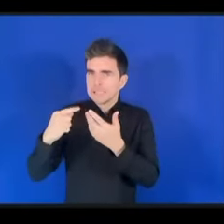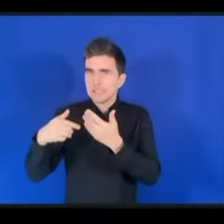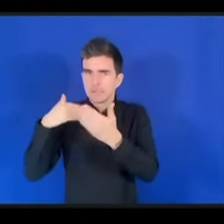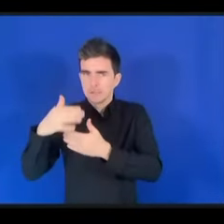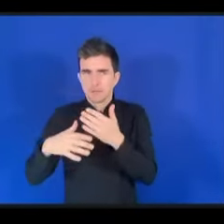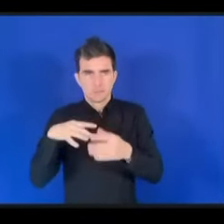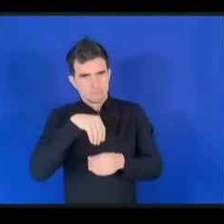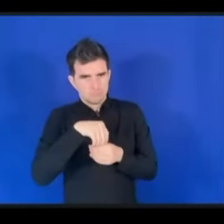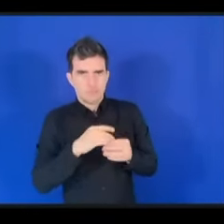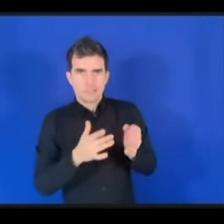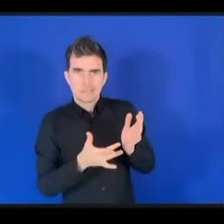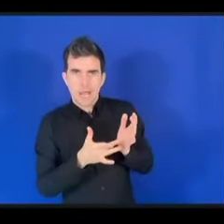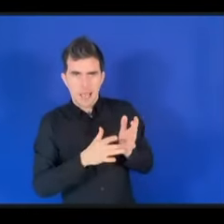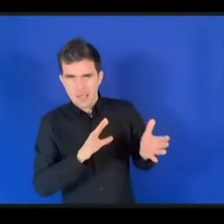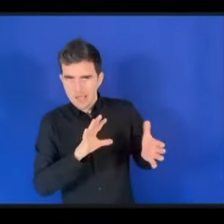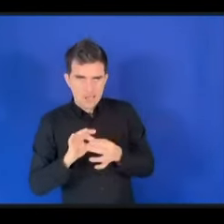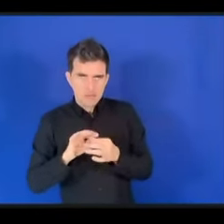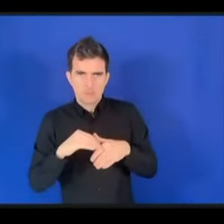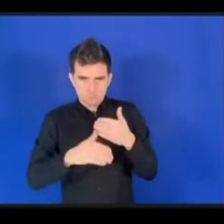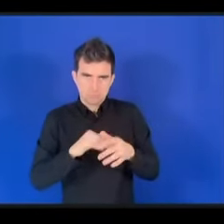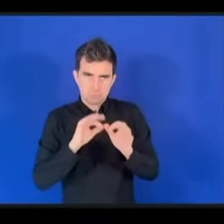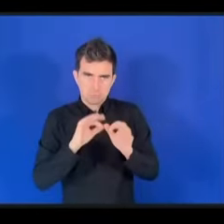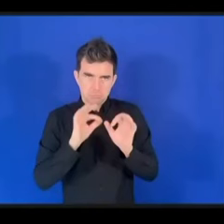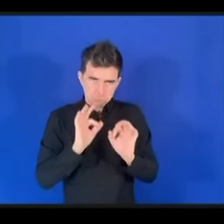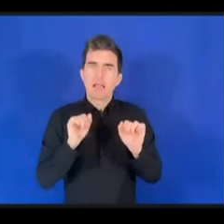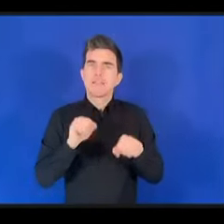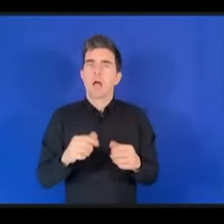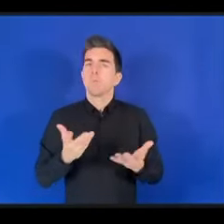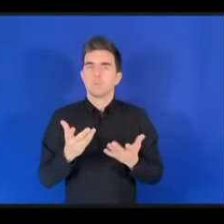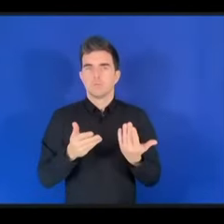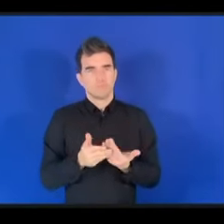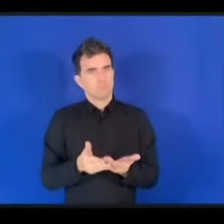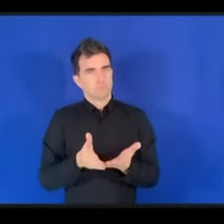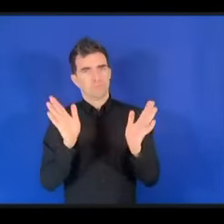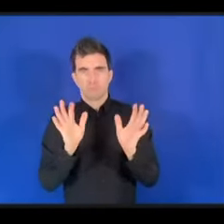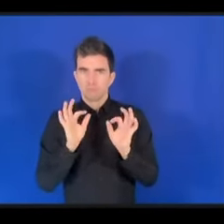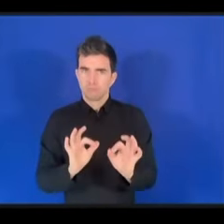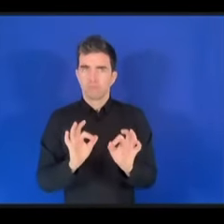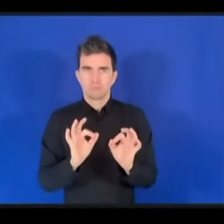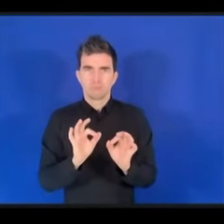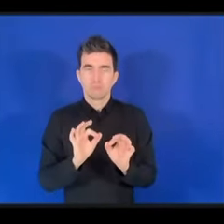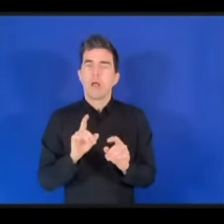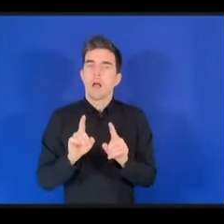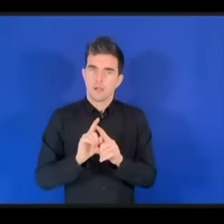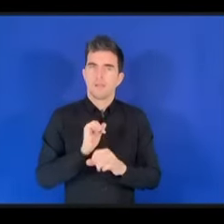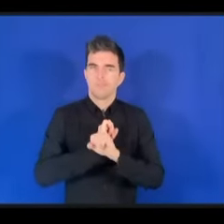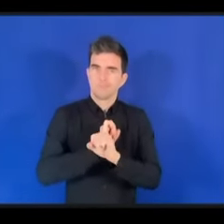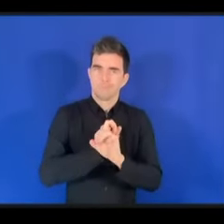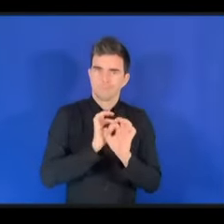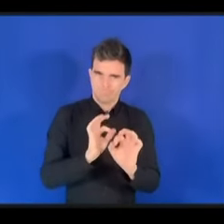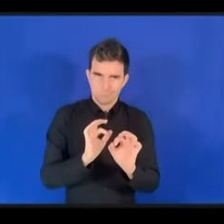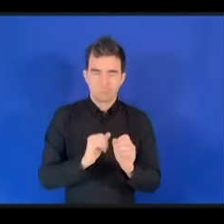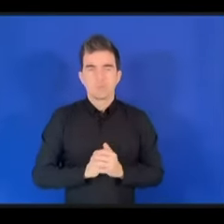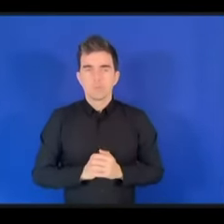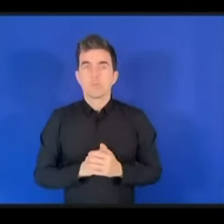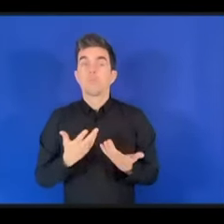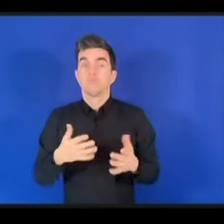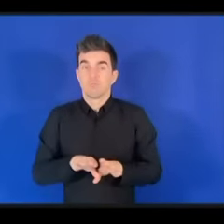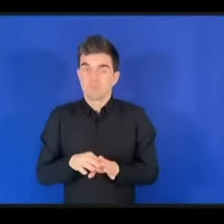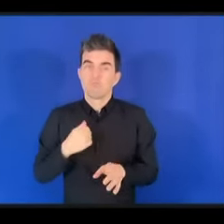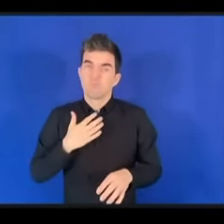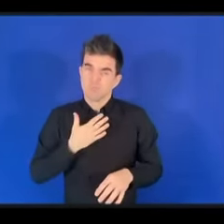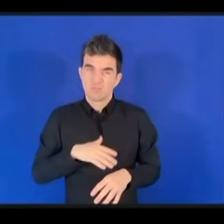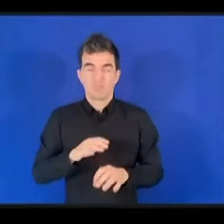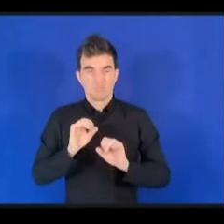secure architecture. In closing, I would like to leave you with a personal note of thanks. I have been involved in the